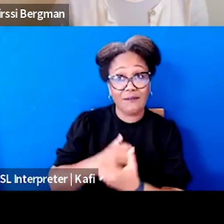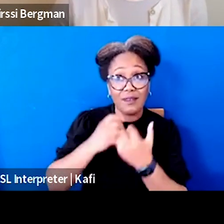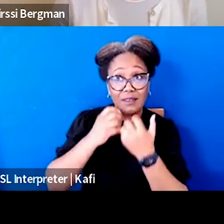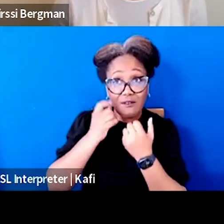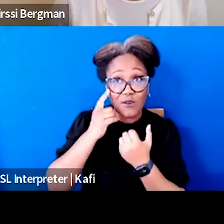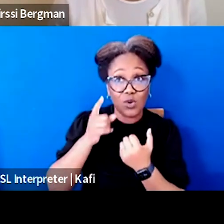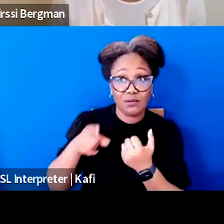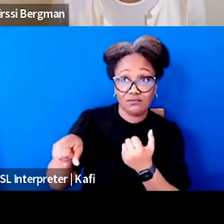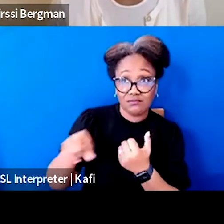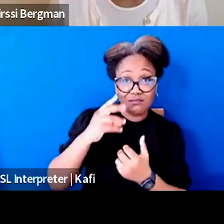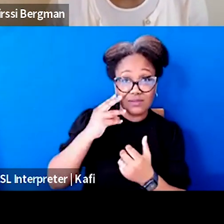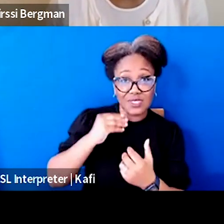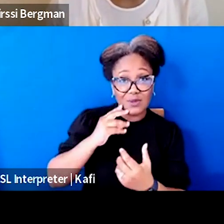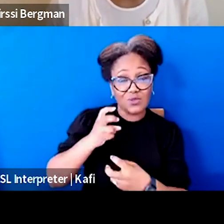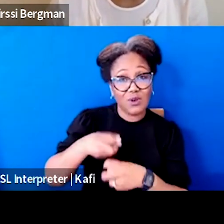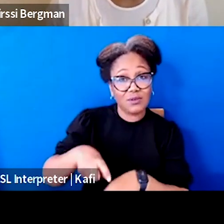is ableist and